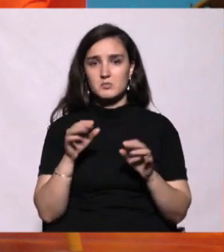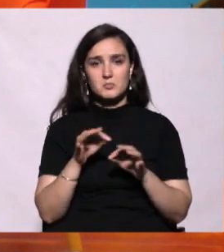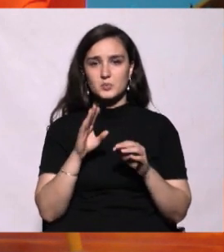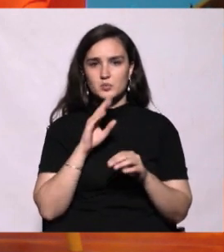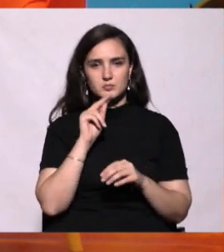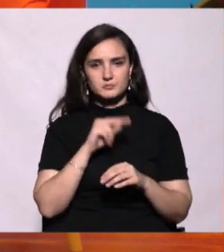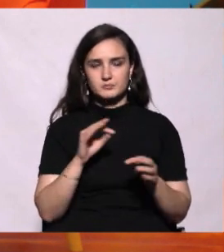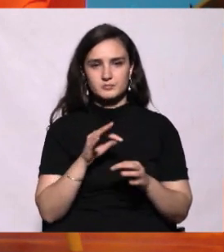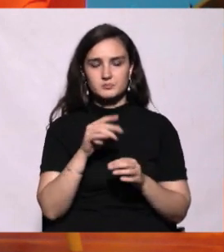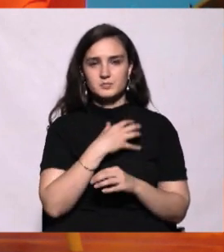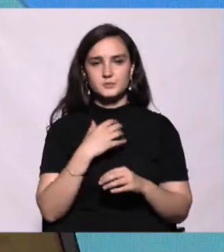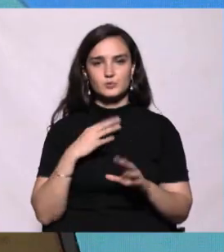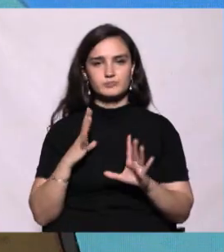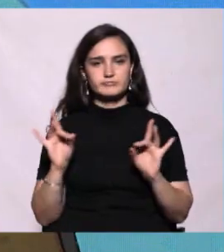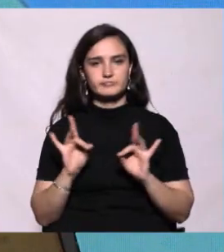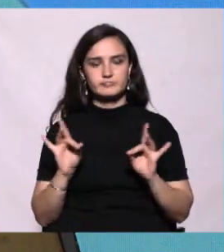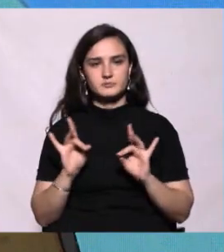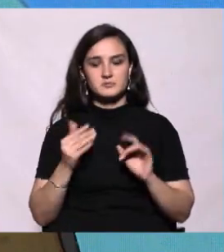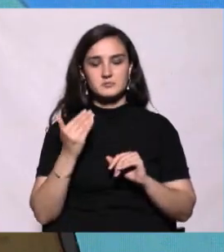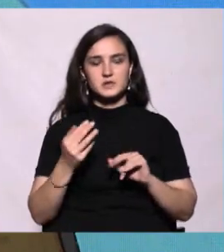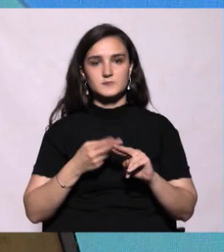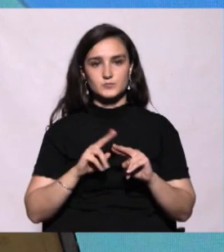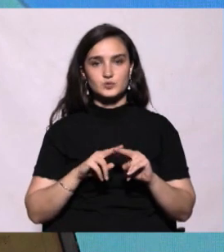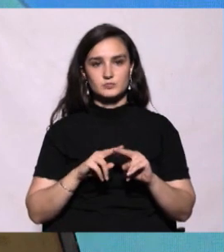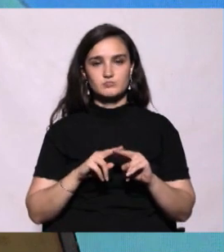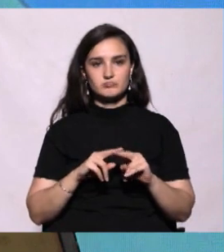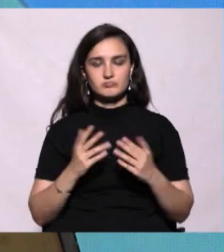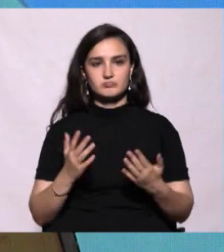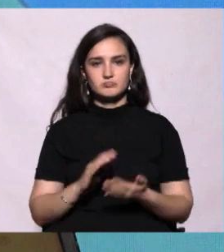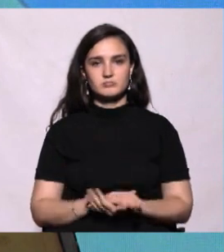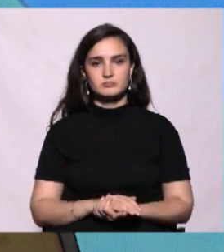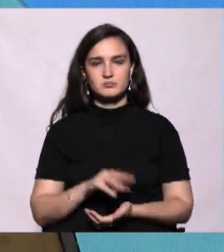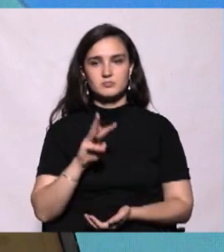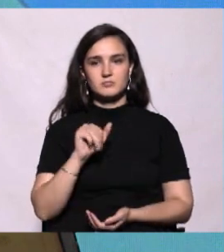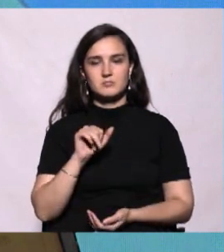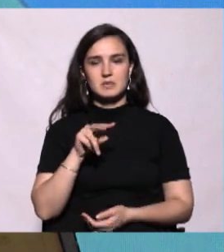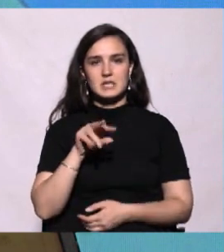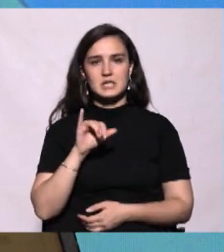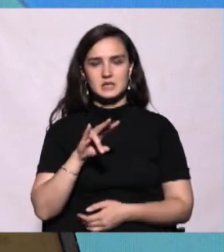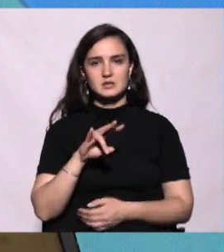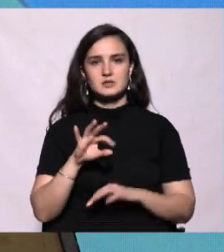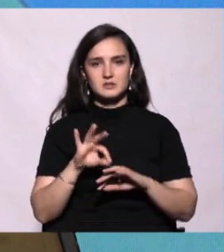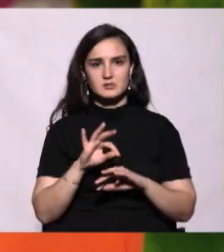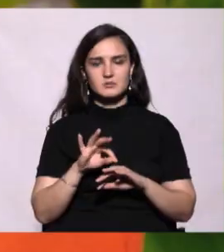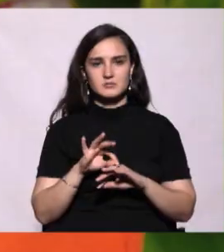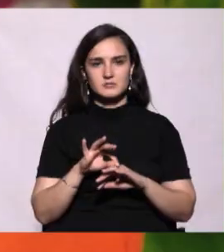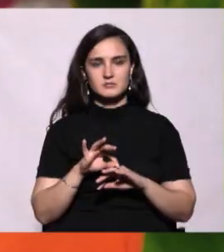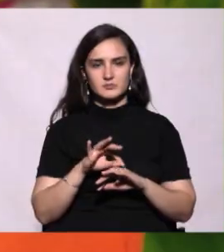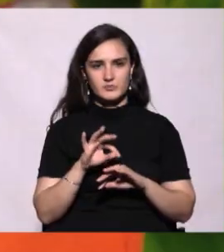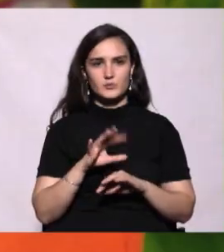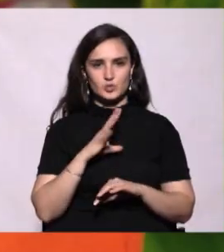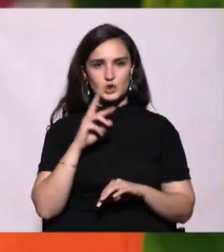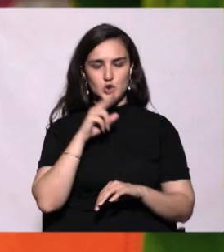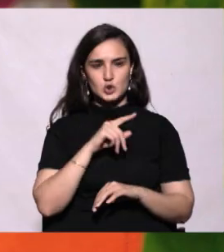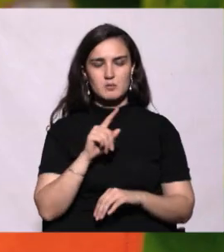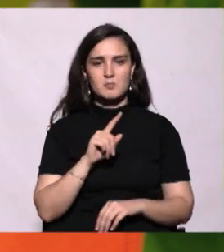wrong, and Arthur's jealousy of her brings him down. So Merlin's right, but also wrong. Yes,